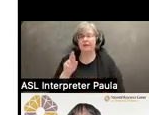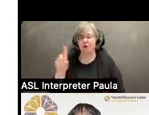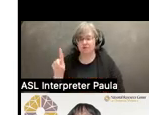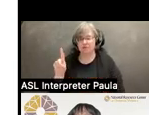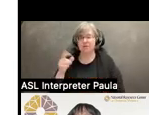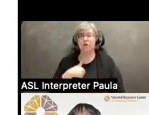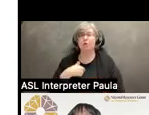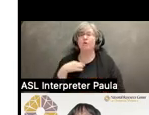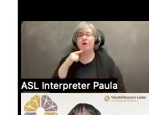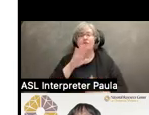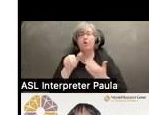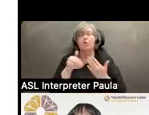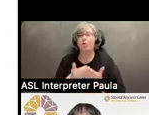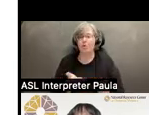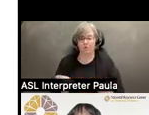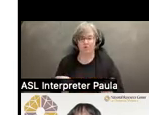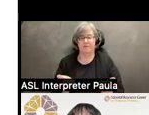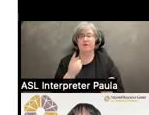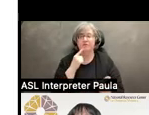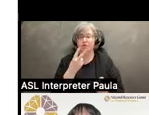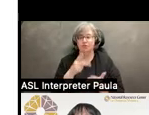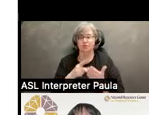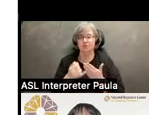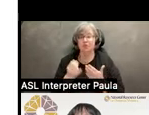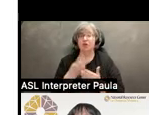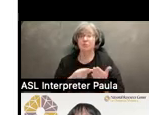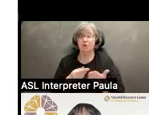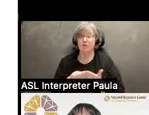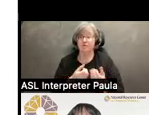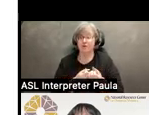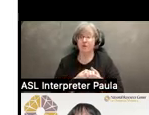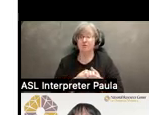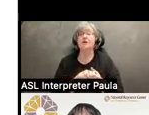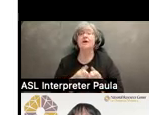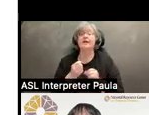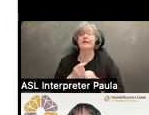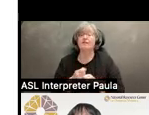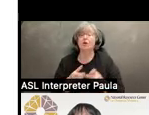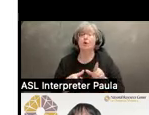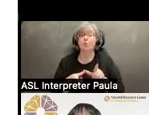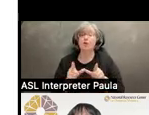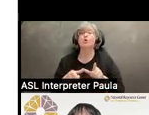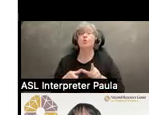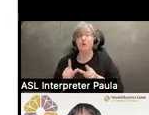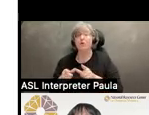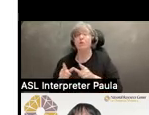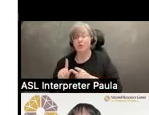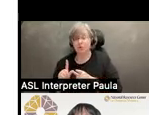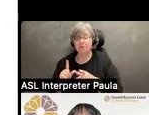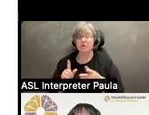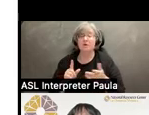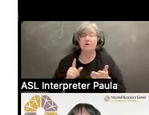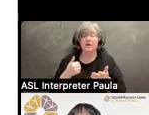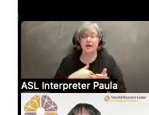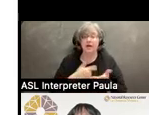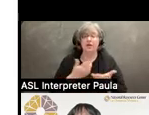2 projects, and they were both funded. They've been renewed every year since then, and we applied for additional funding during the